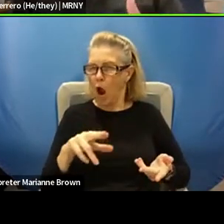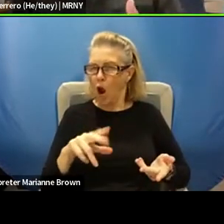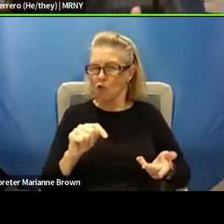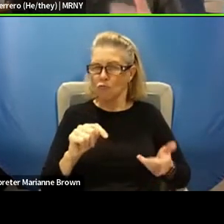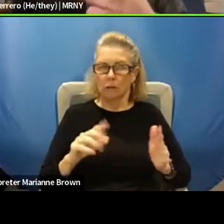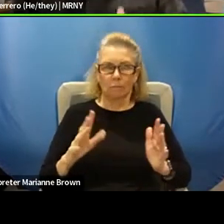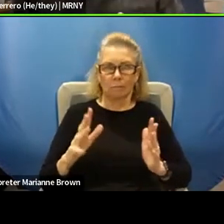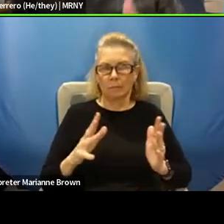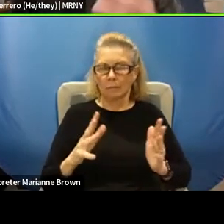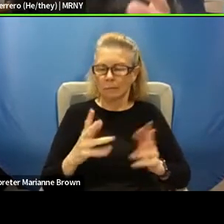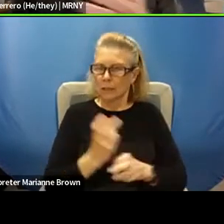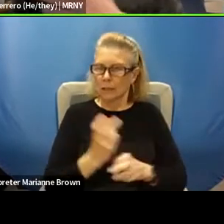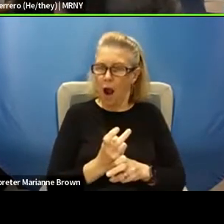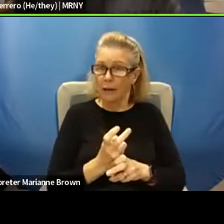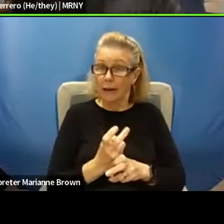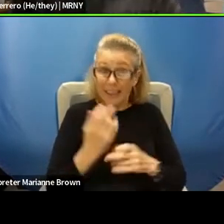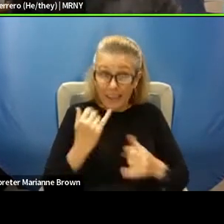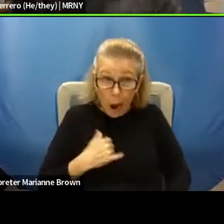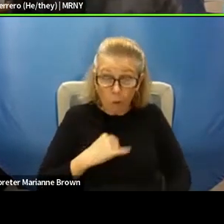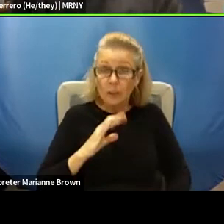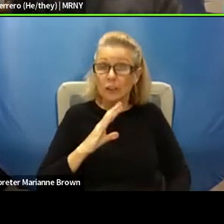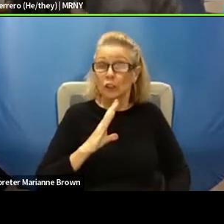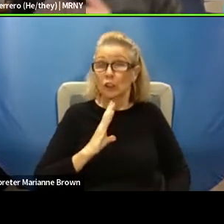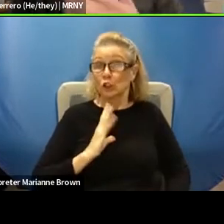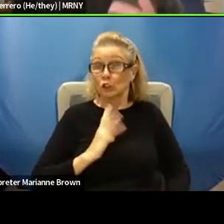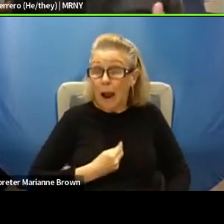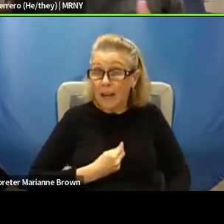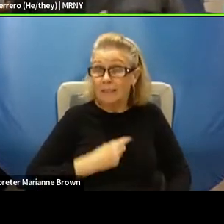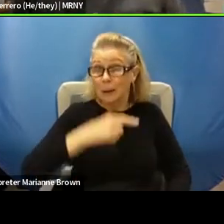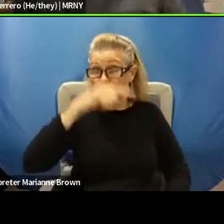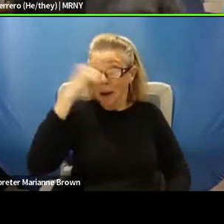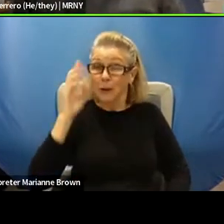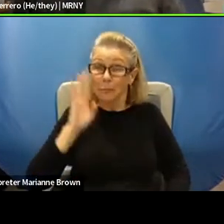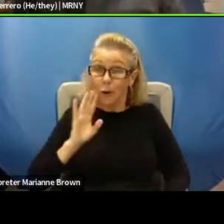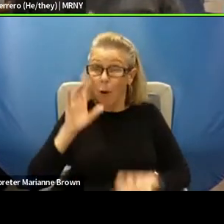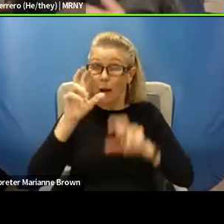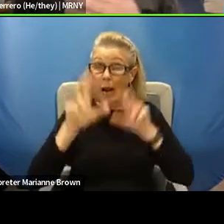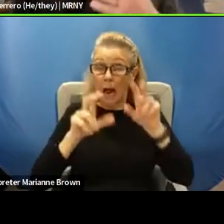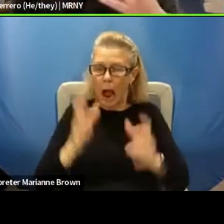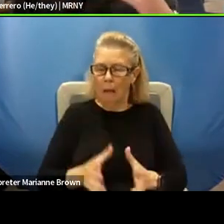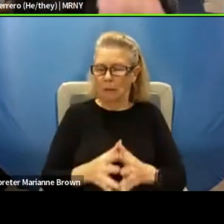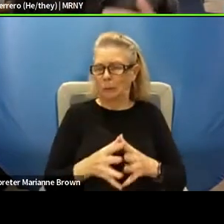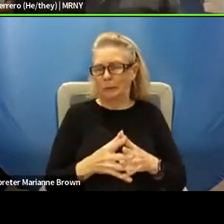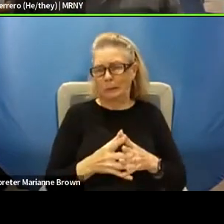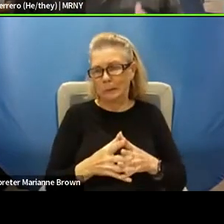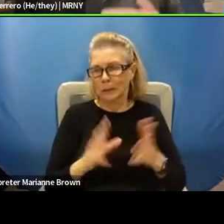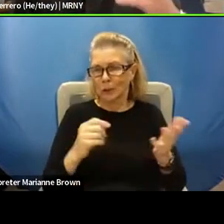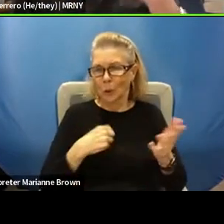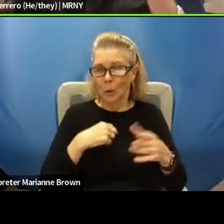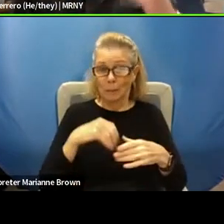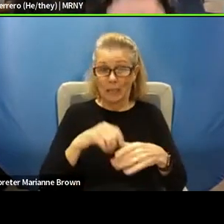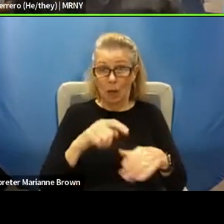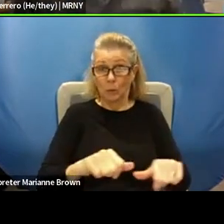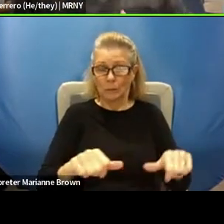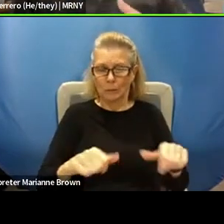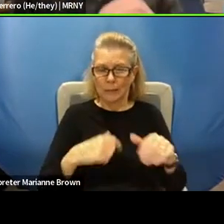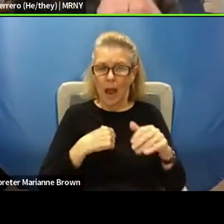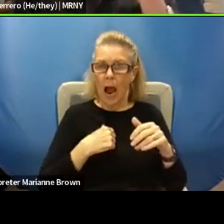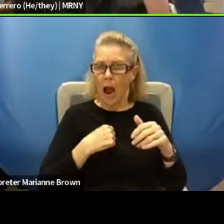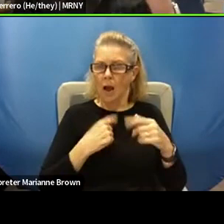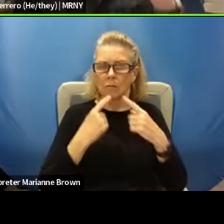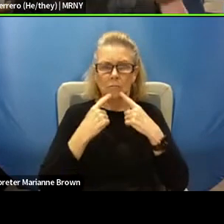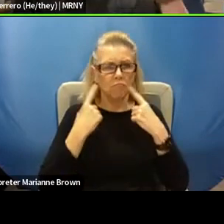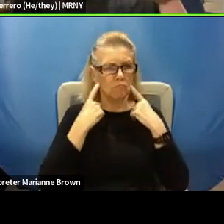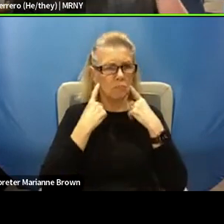Now, even less trans Black and brown climbers. So when I'm in those spaces, I make sure I say very